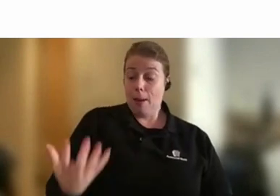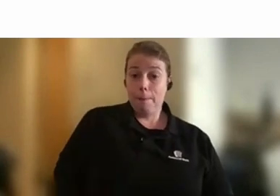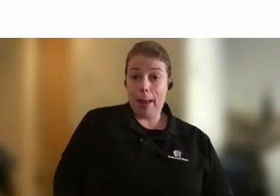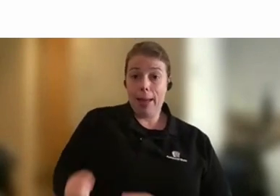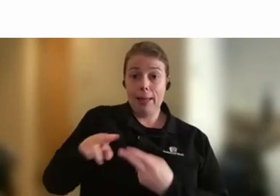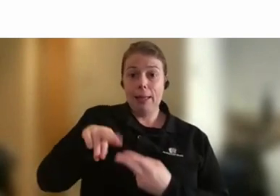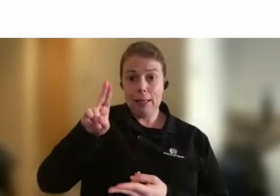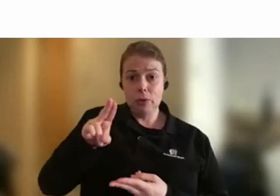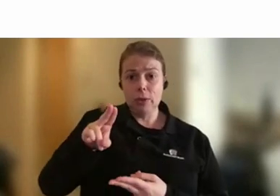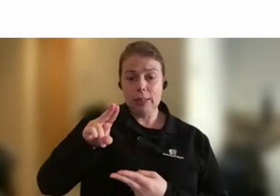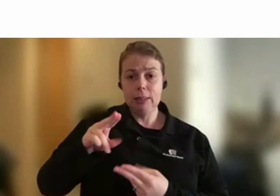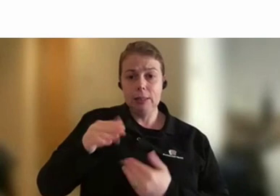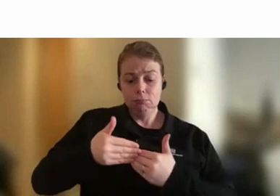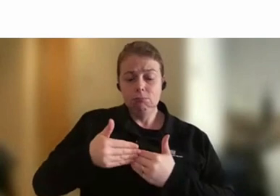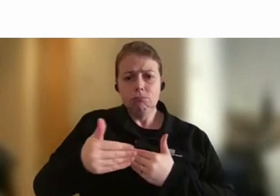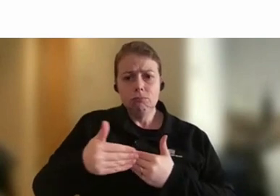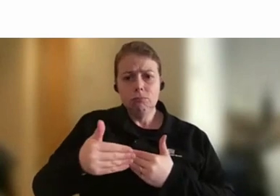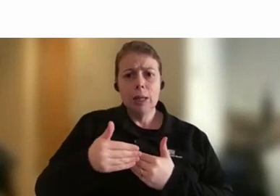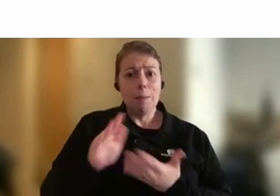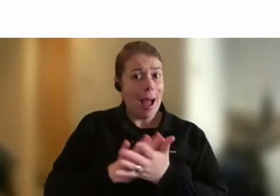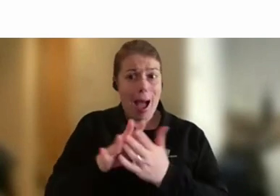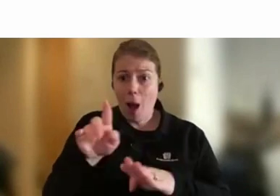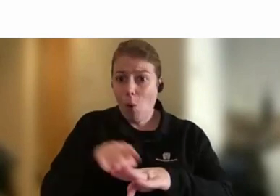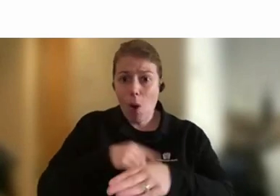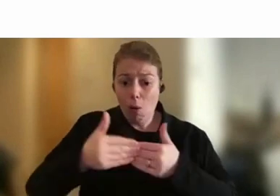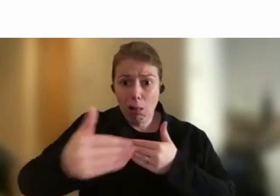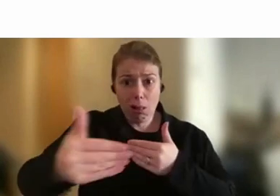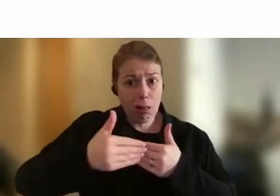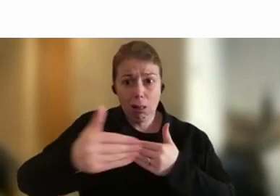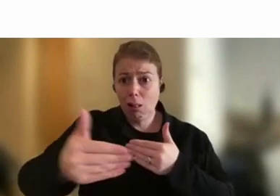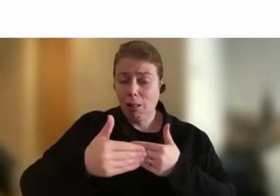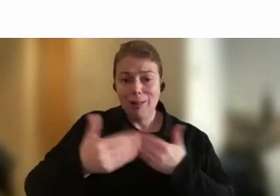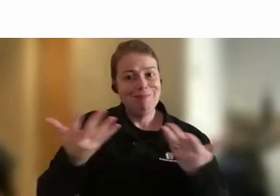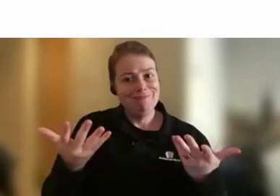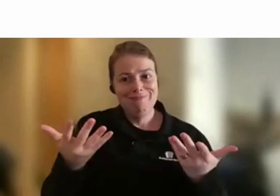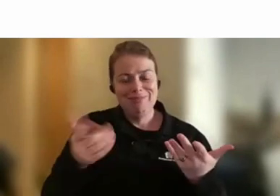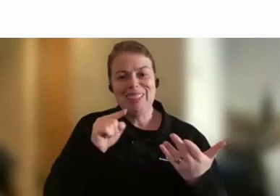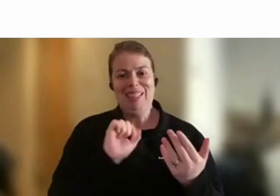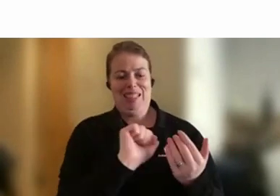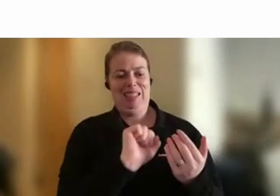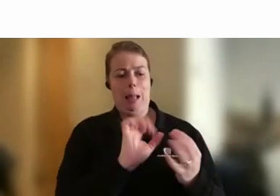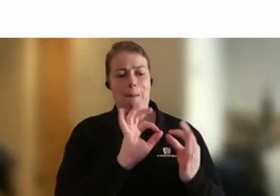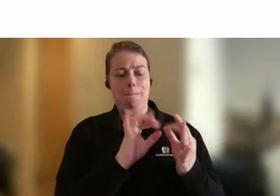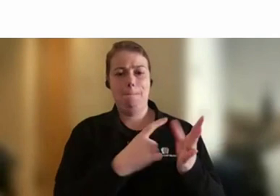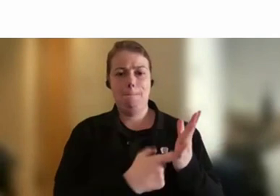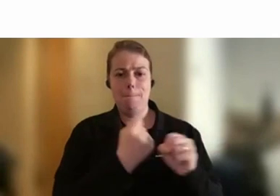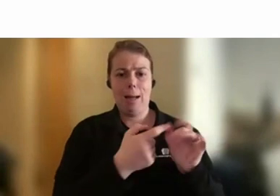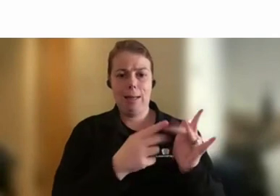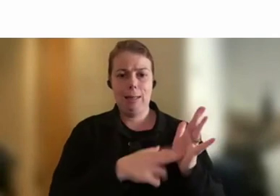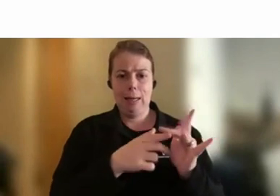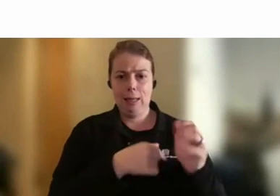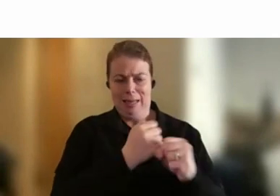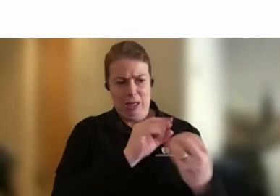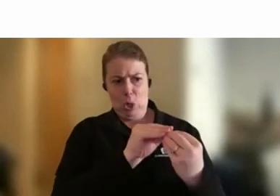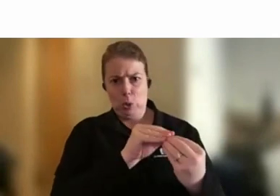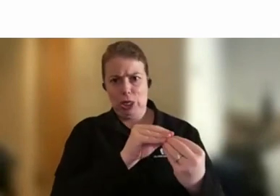But the details around how long that's going to take is really a matter for bargaining and for the negotiations. So I really